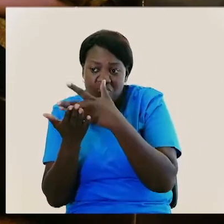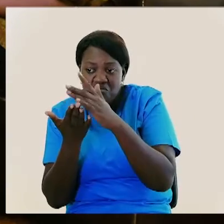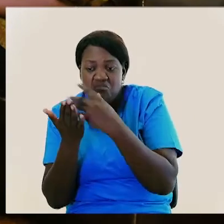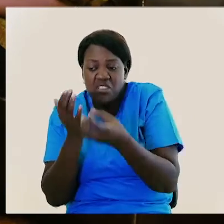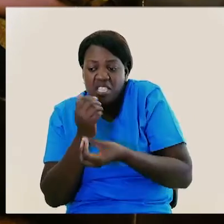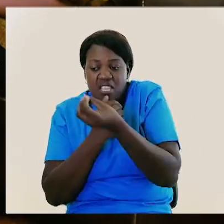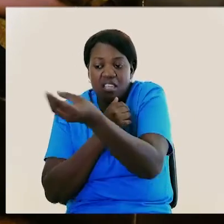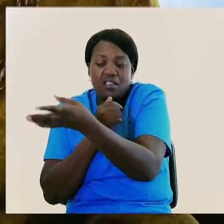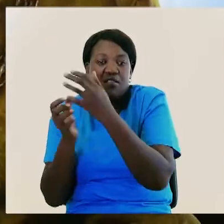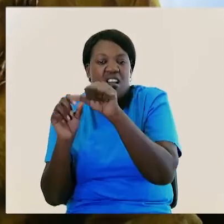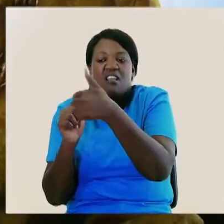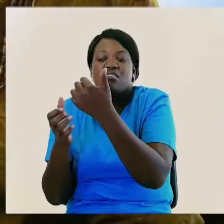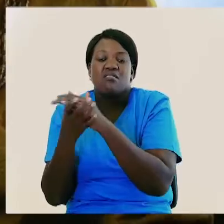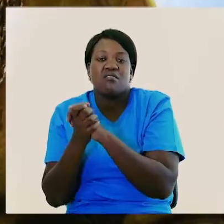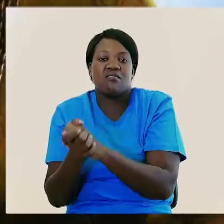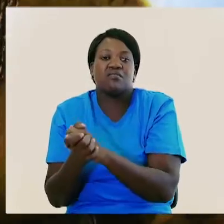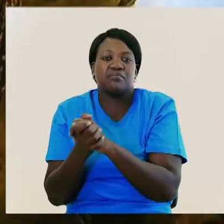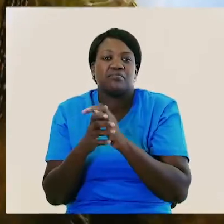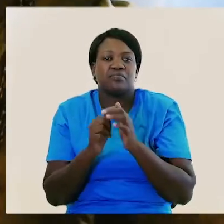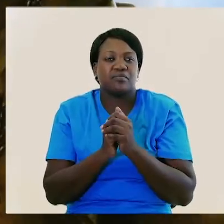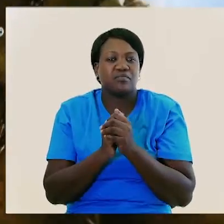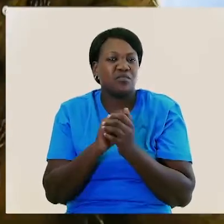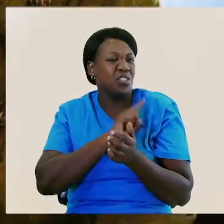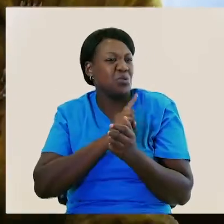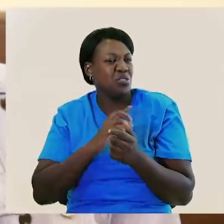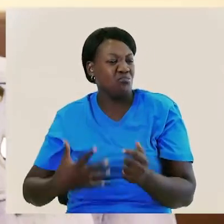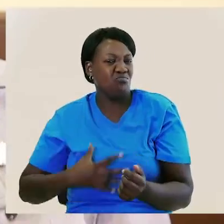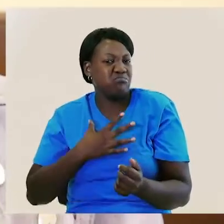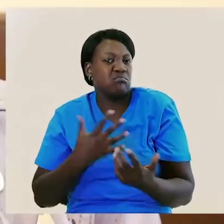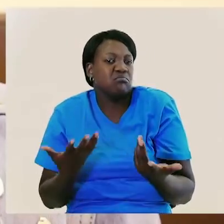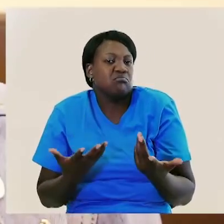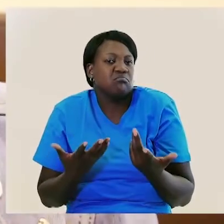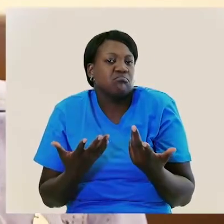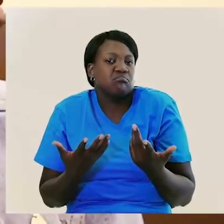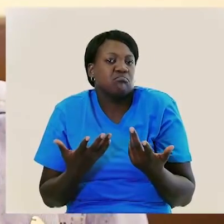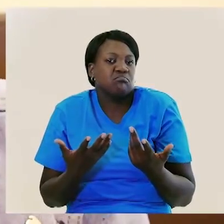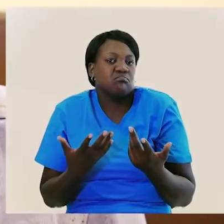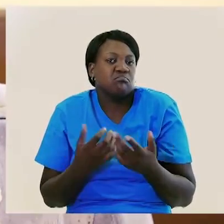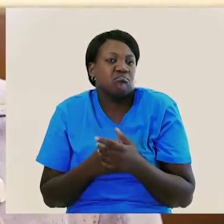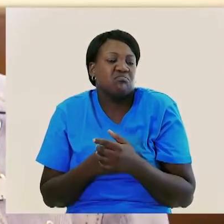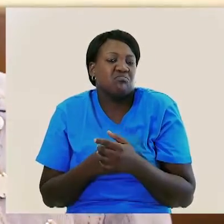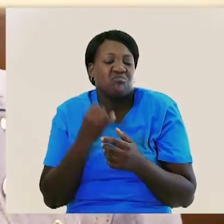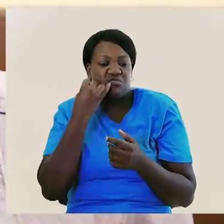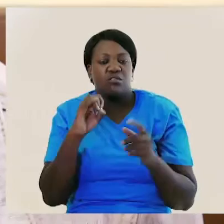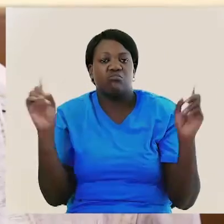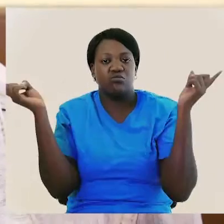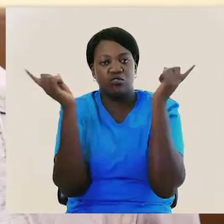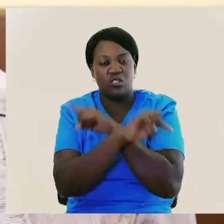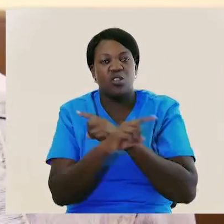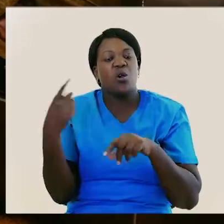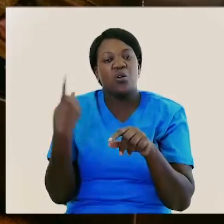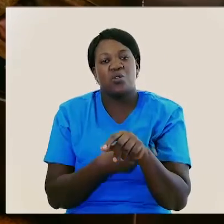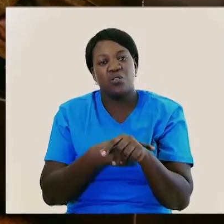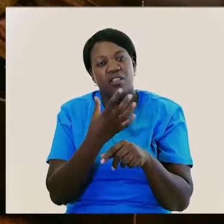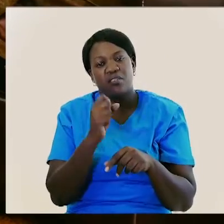and Roxanne. But how did he make you so angry? He said that I'm lying and that I always have